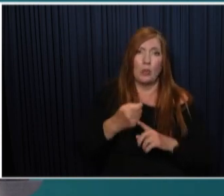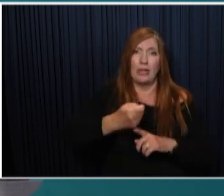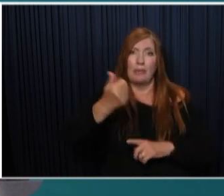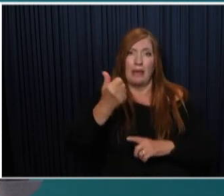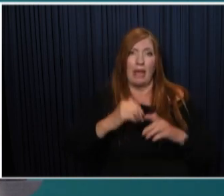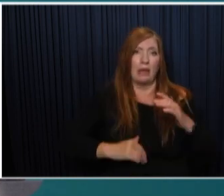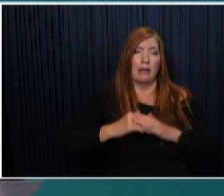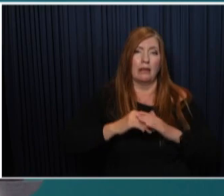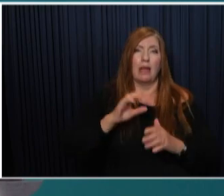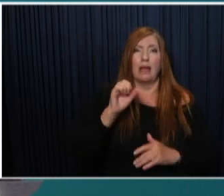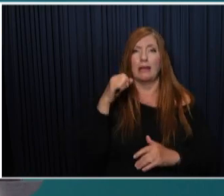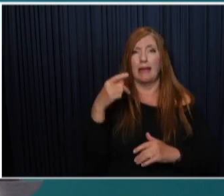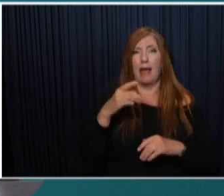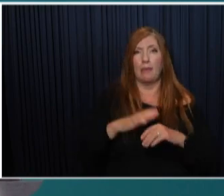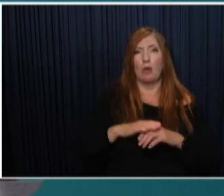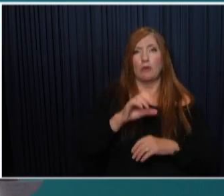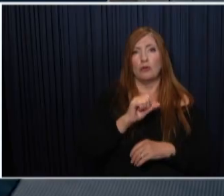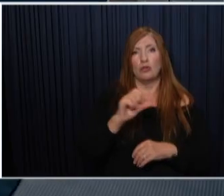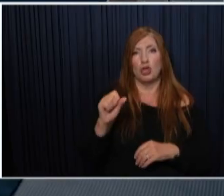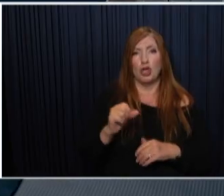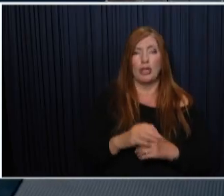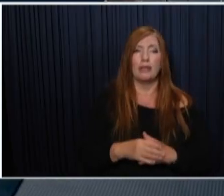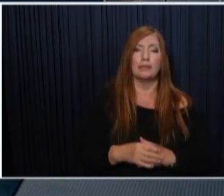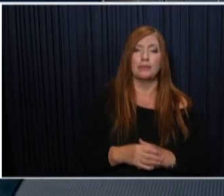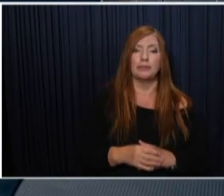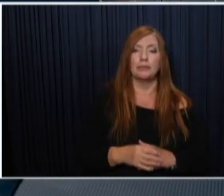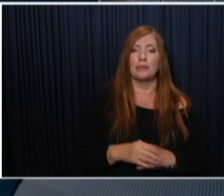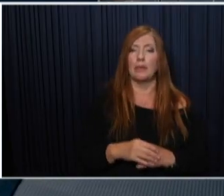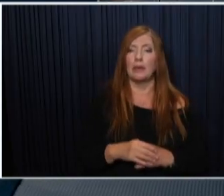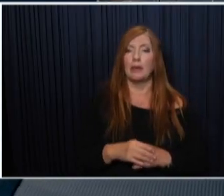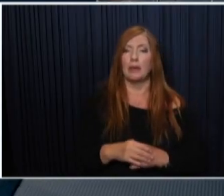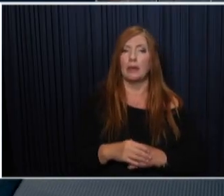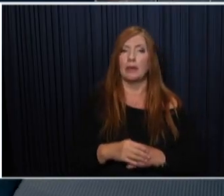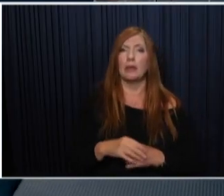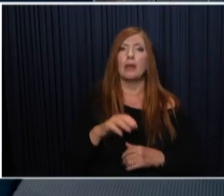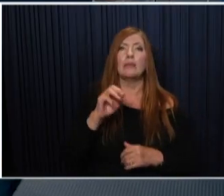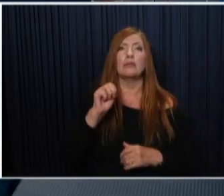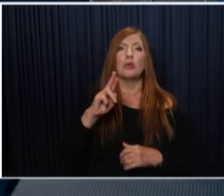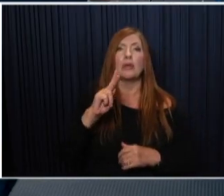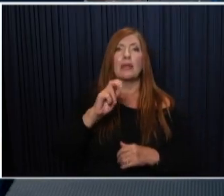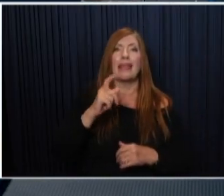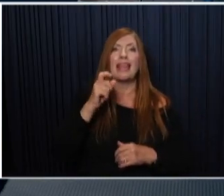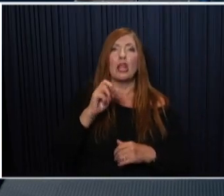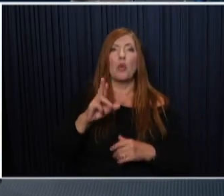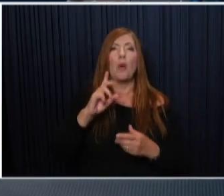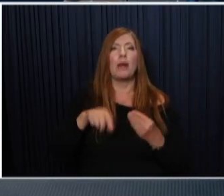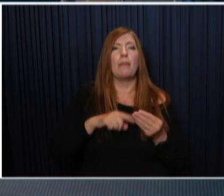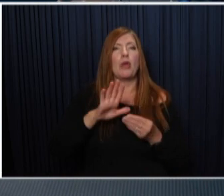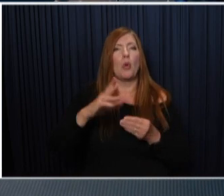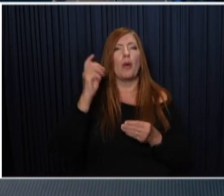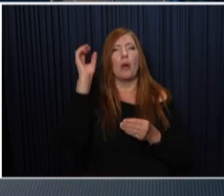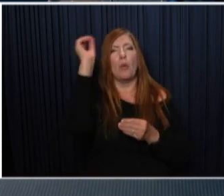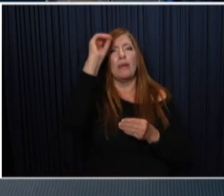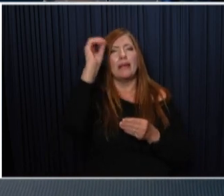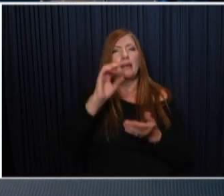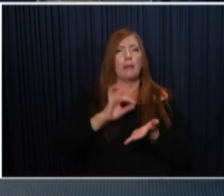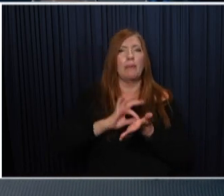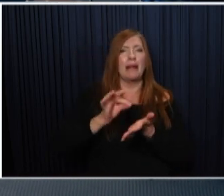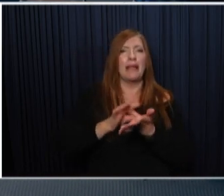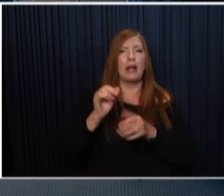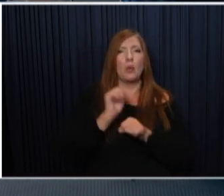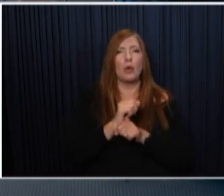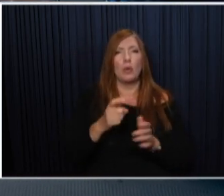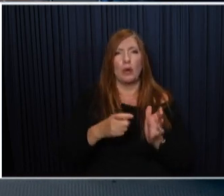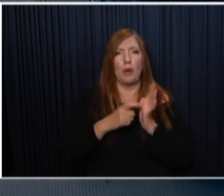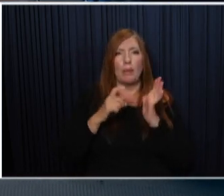cap on Social Security. All right, and Mr. Keeler, your thoughts as far as the Medicaid work requirement? I agree with, before you get there, I